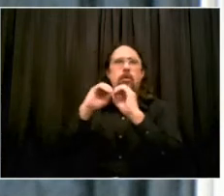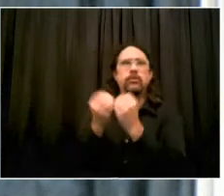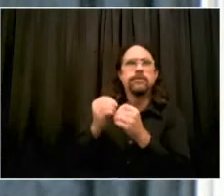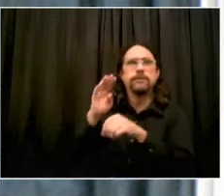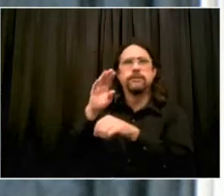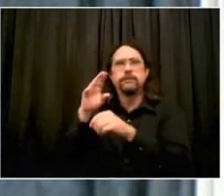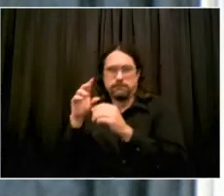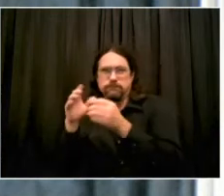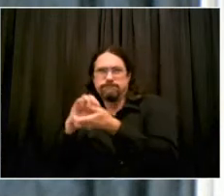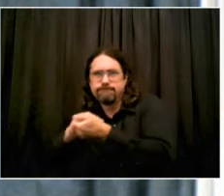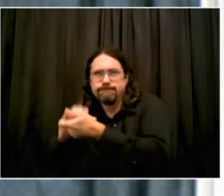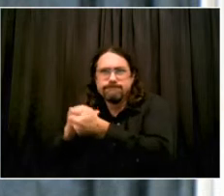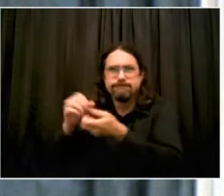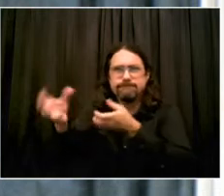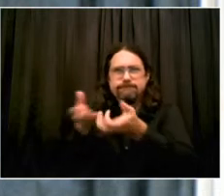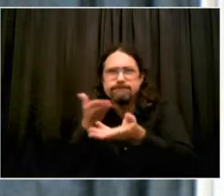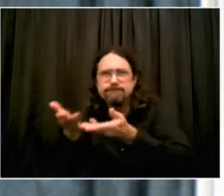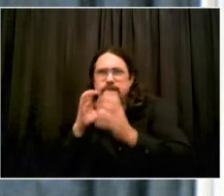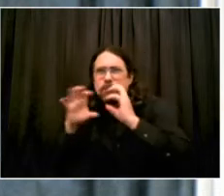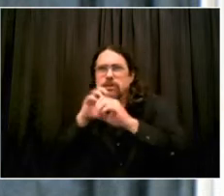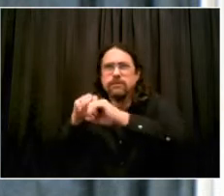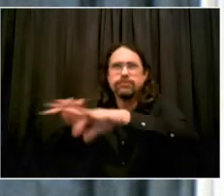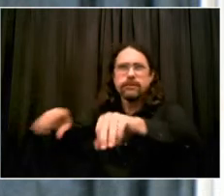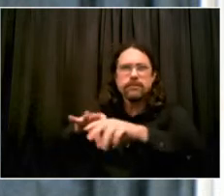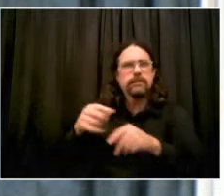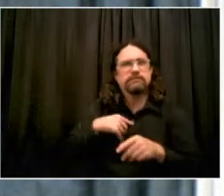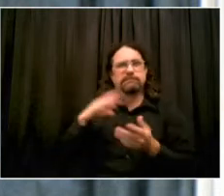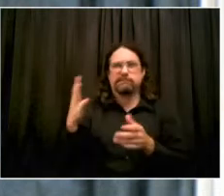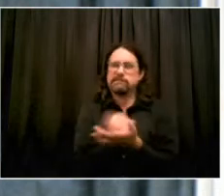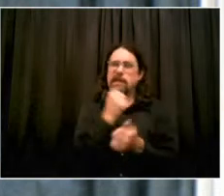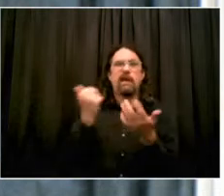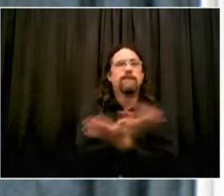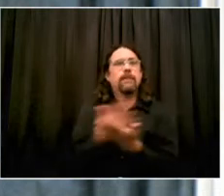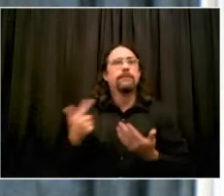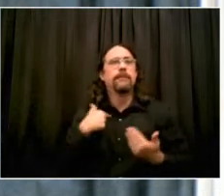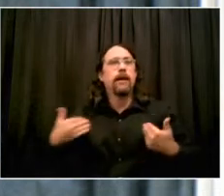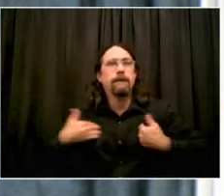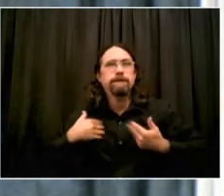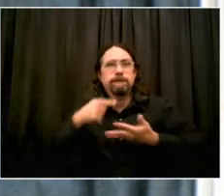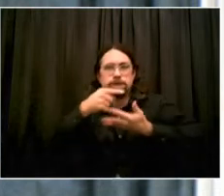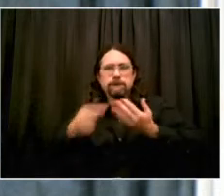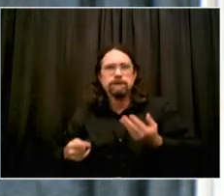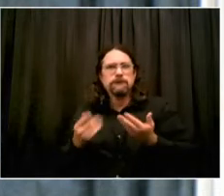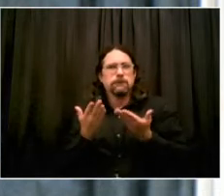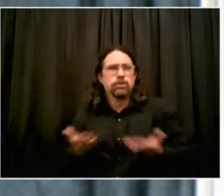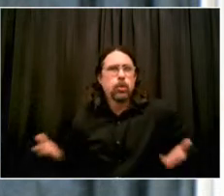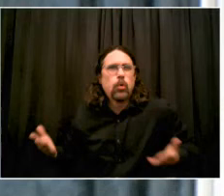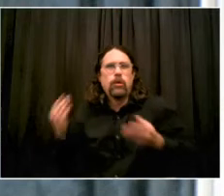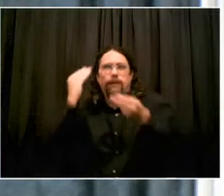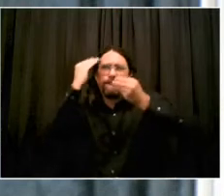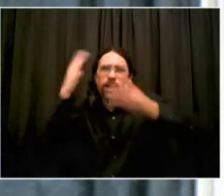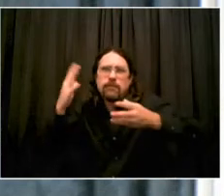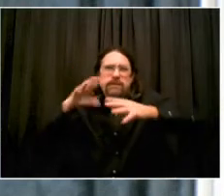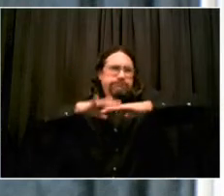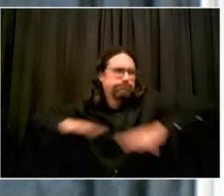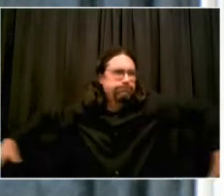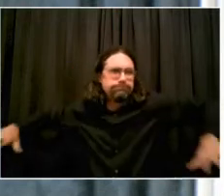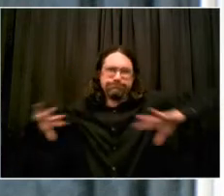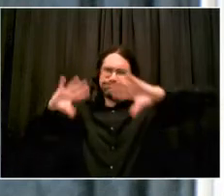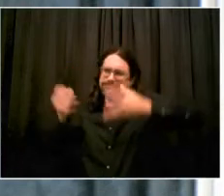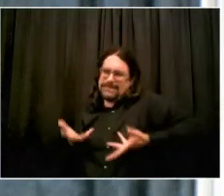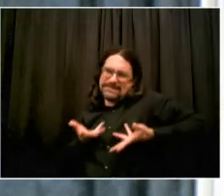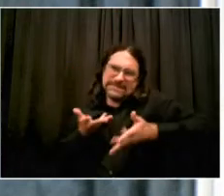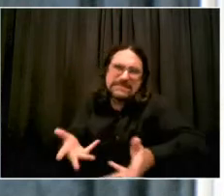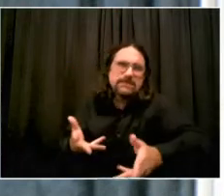city has at its disposal. We intend to shore up safety protocols in every corner of these communities as